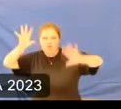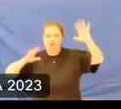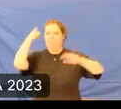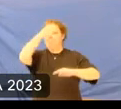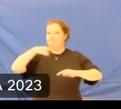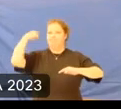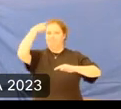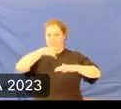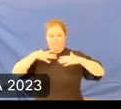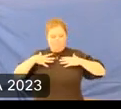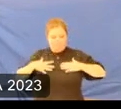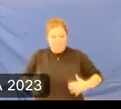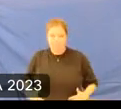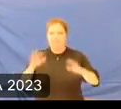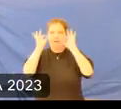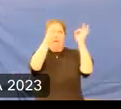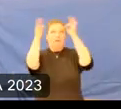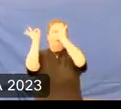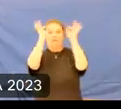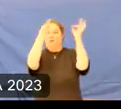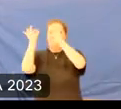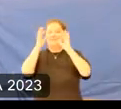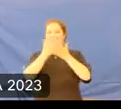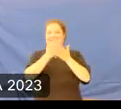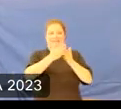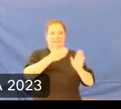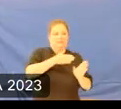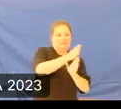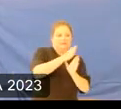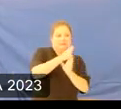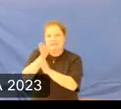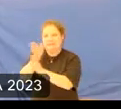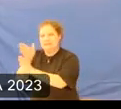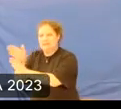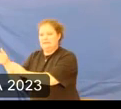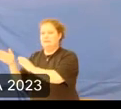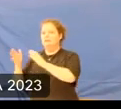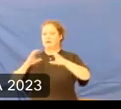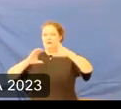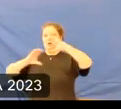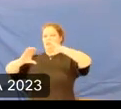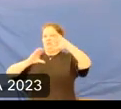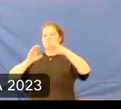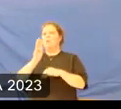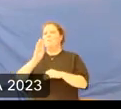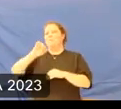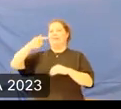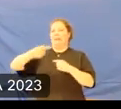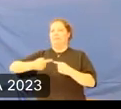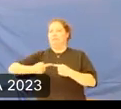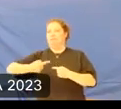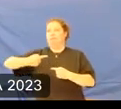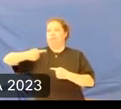so on. So we have all of these channels, and of course, that will push up the bit rate. And